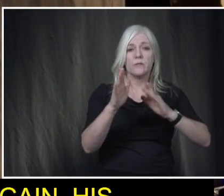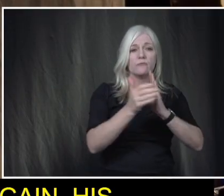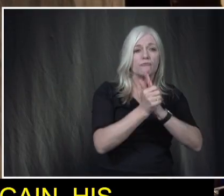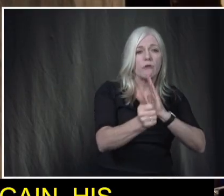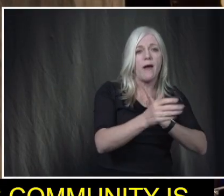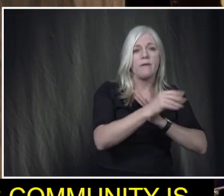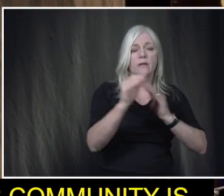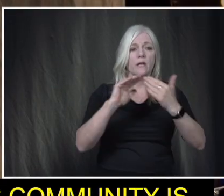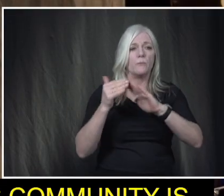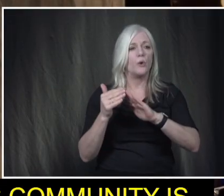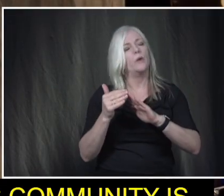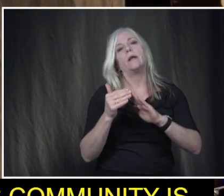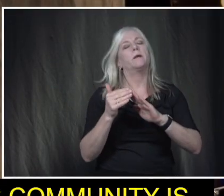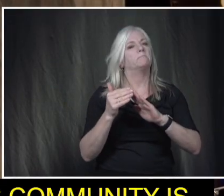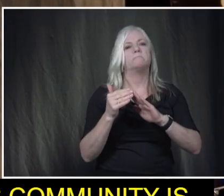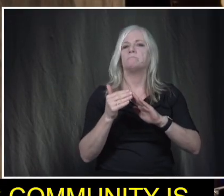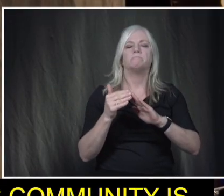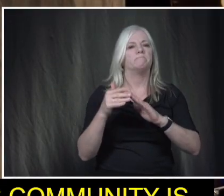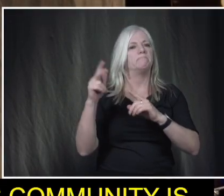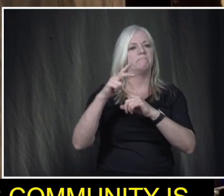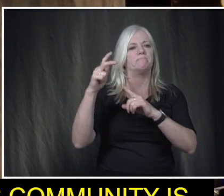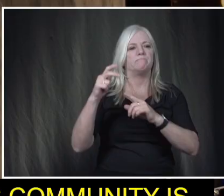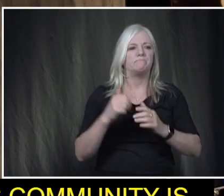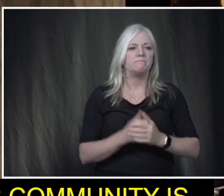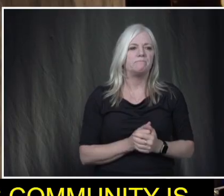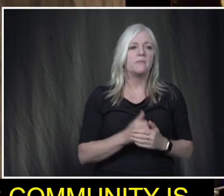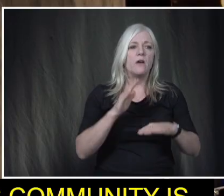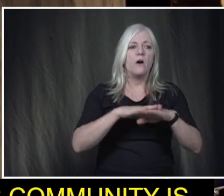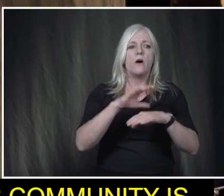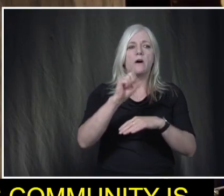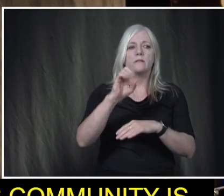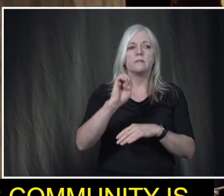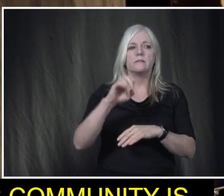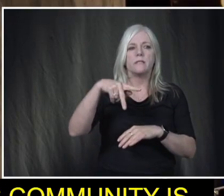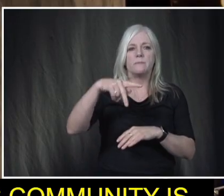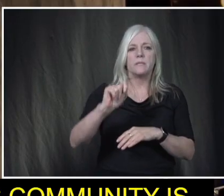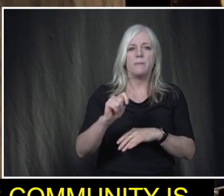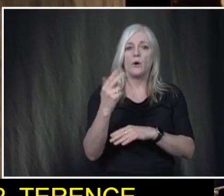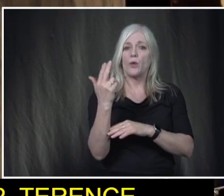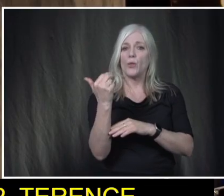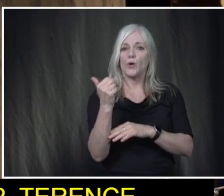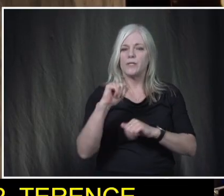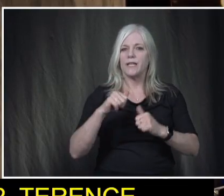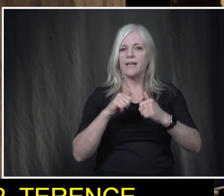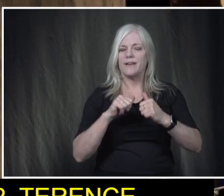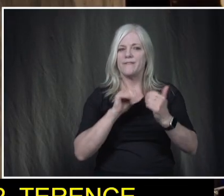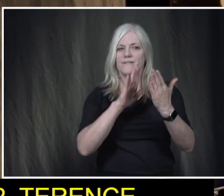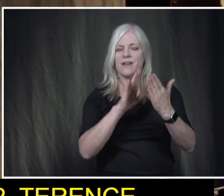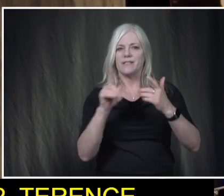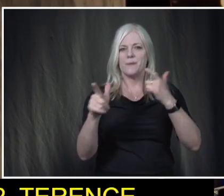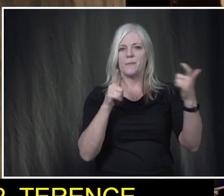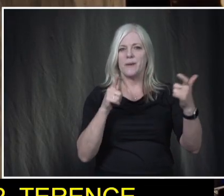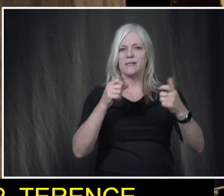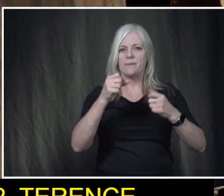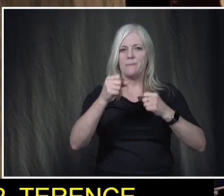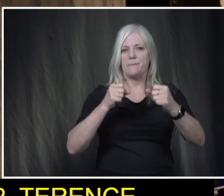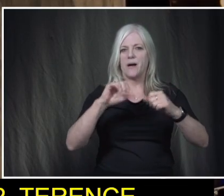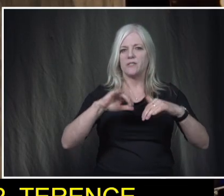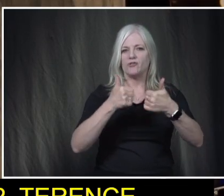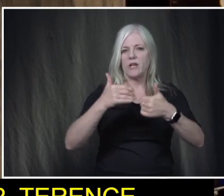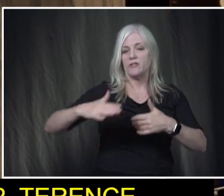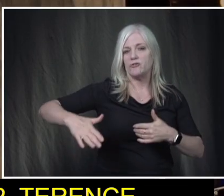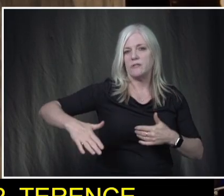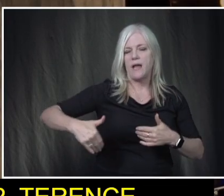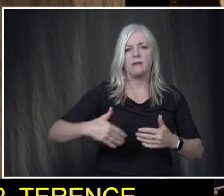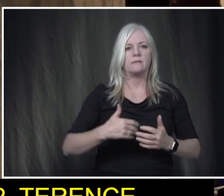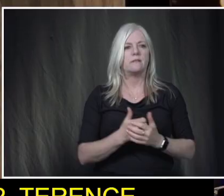community is unparalleled. On September 13th, Terence faces his biggest boxing challenge yet, with a